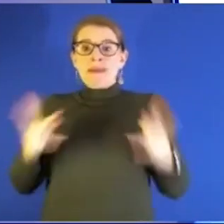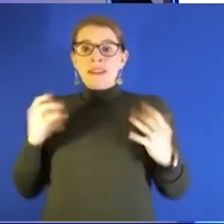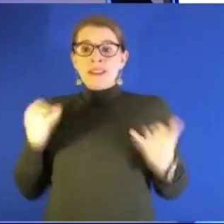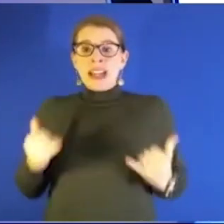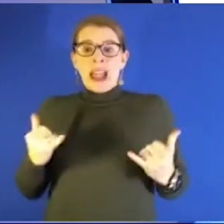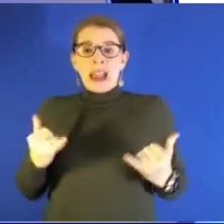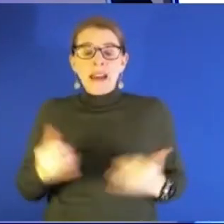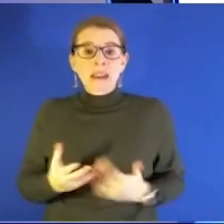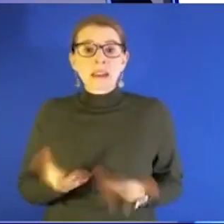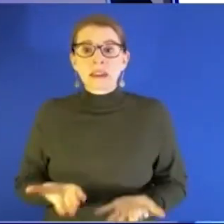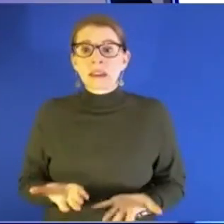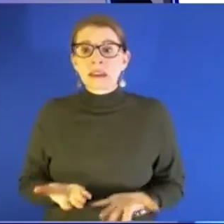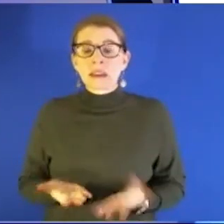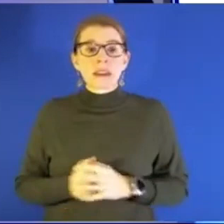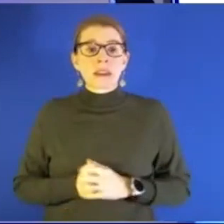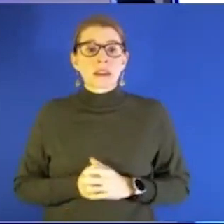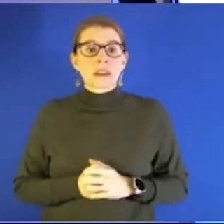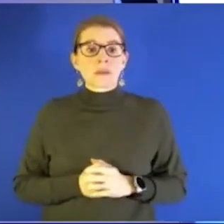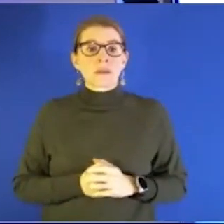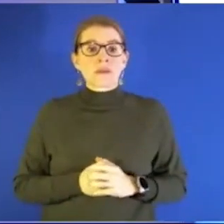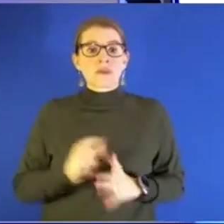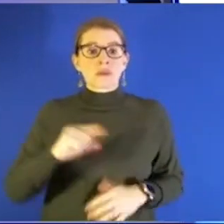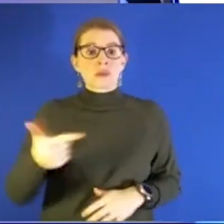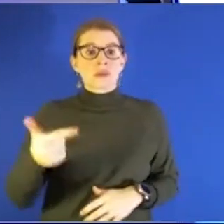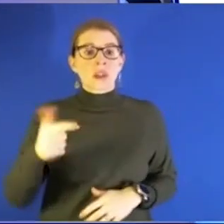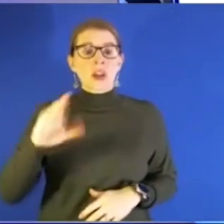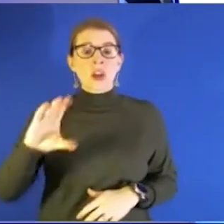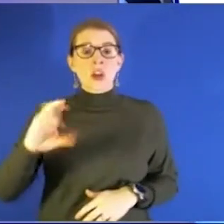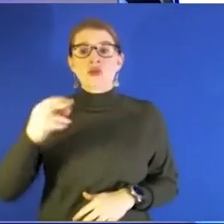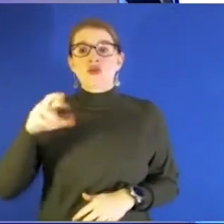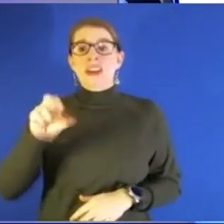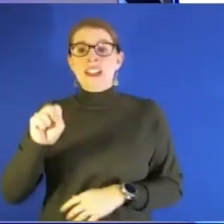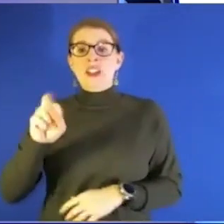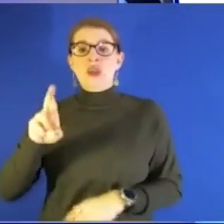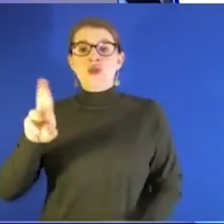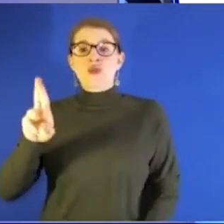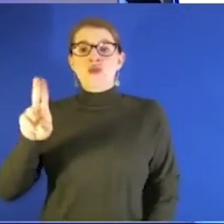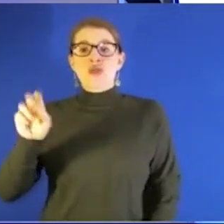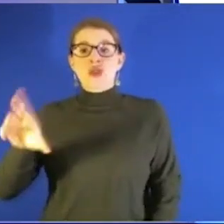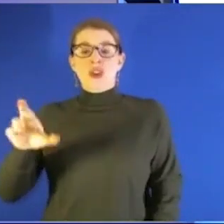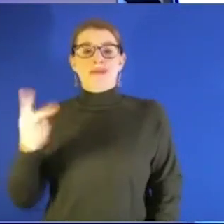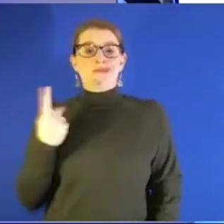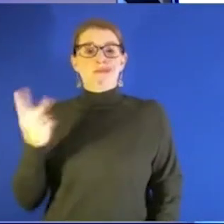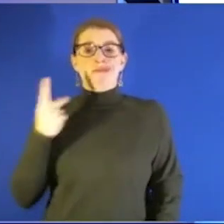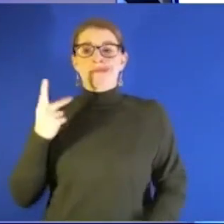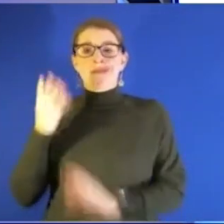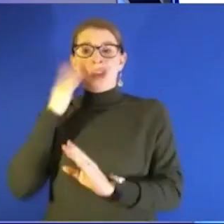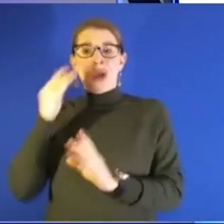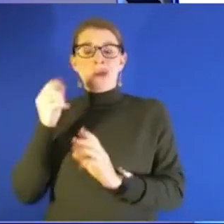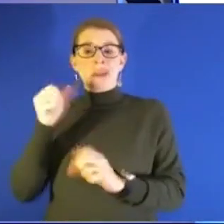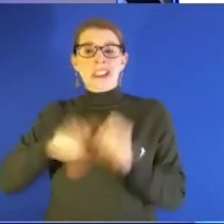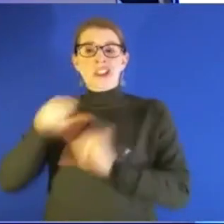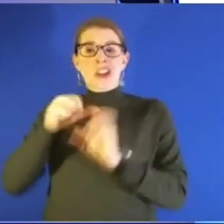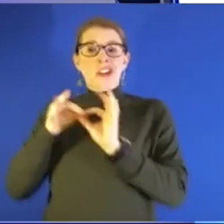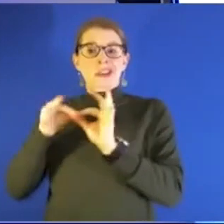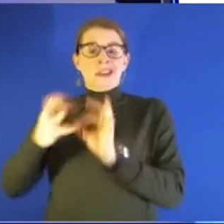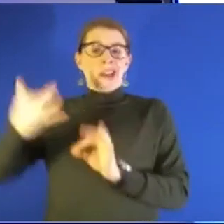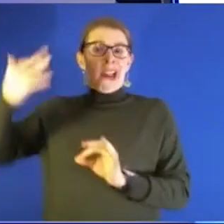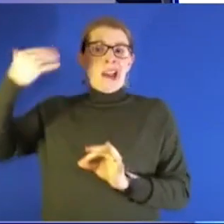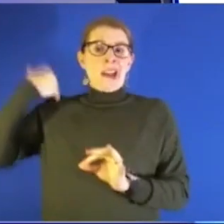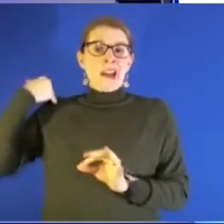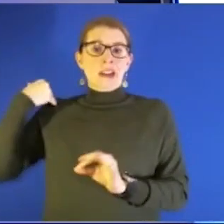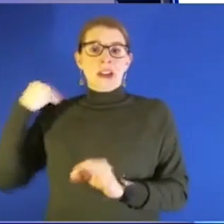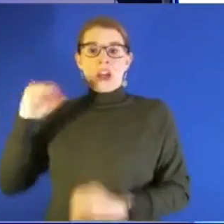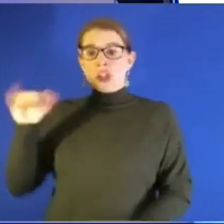bet. Well, let's turn to Chris Reardon here, because Chris and I go back a long time, and he does a great job. And by the way, Joe Reardon could be an